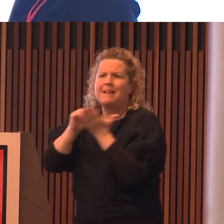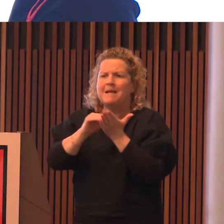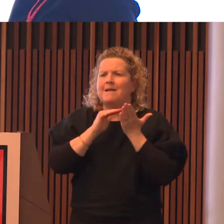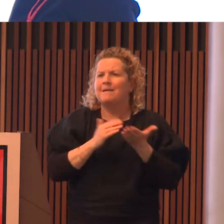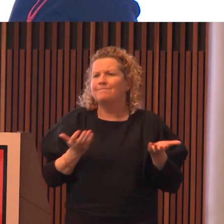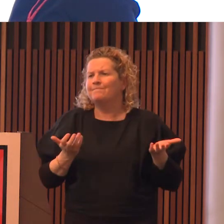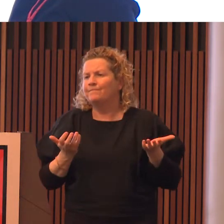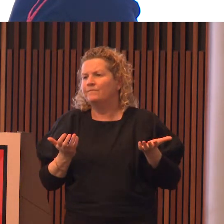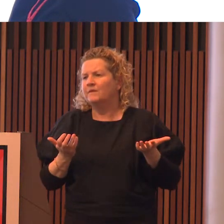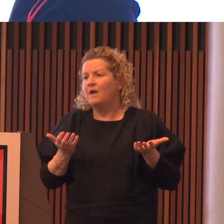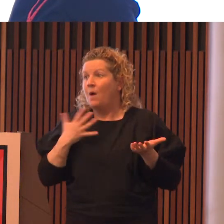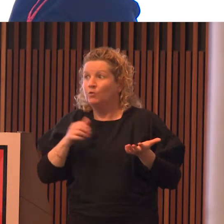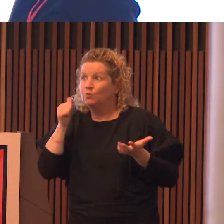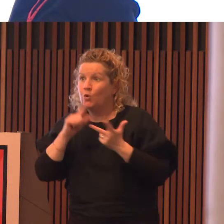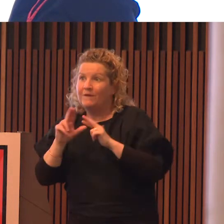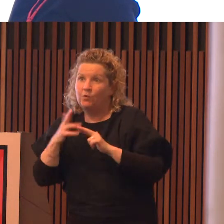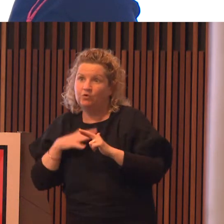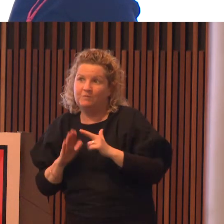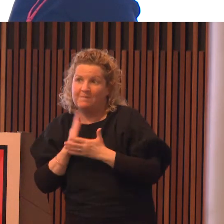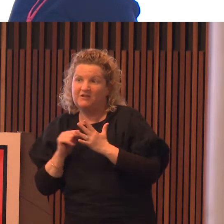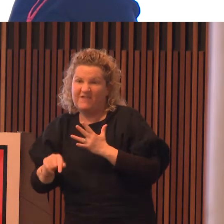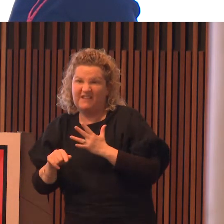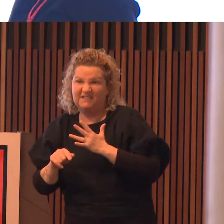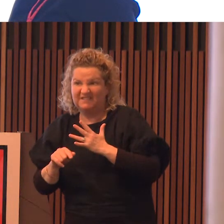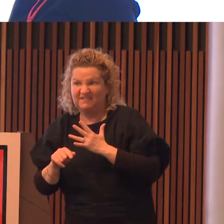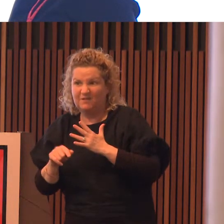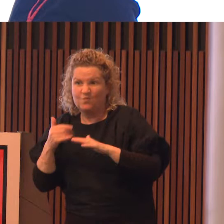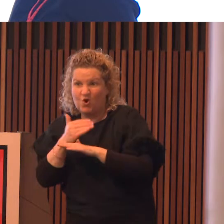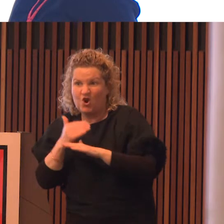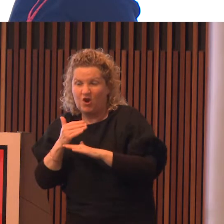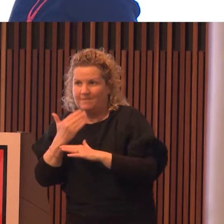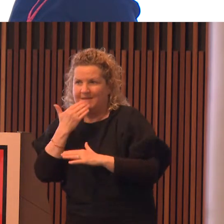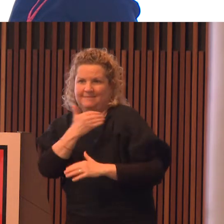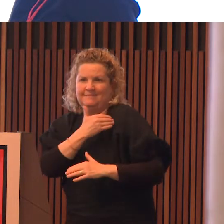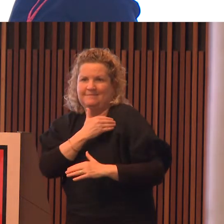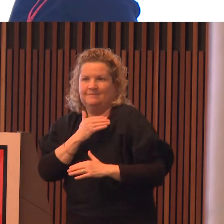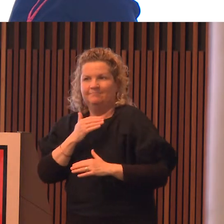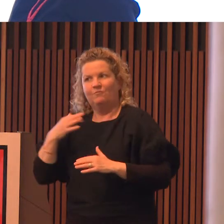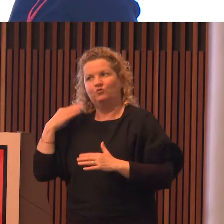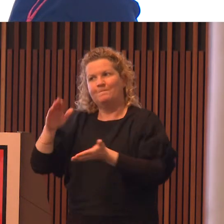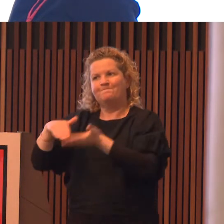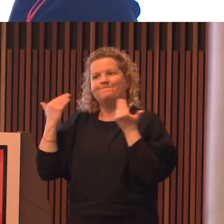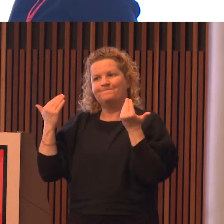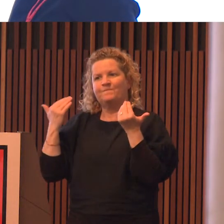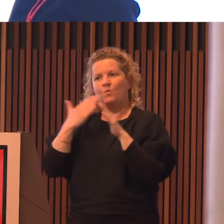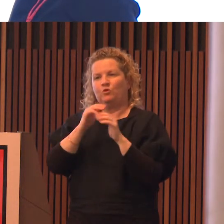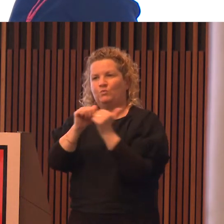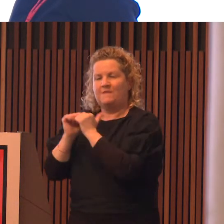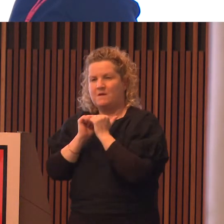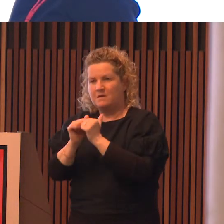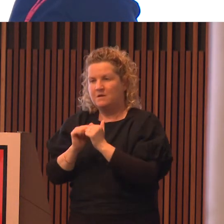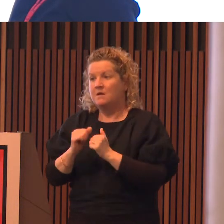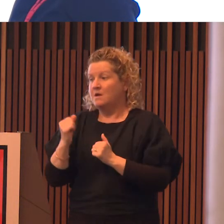take part in this and help us build the picture to get in touch, and let's do some work together. And the one last